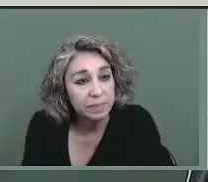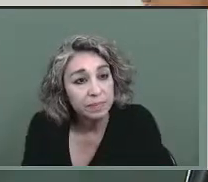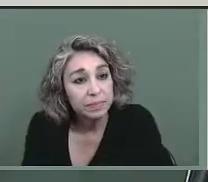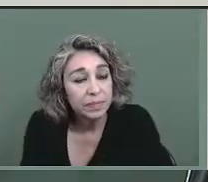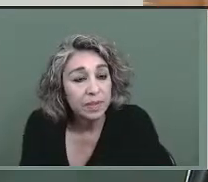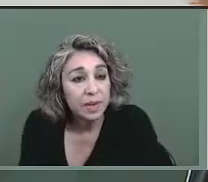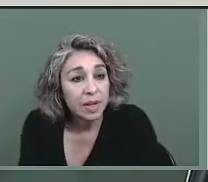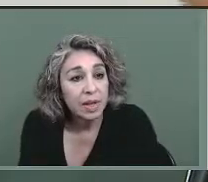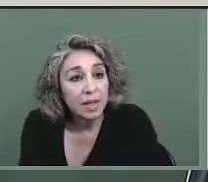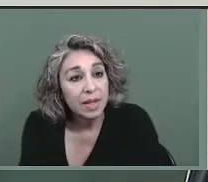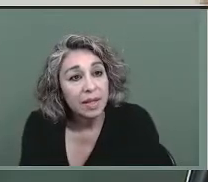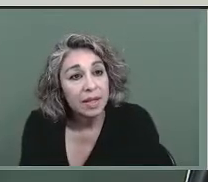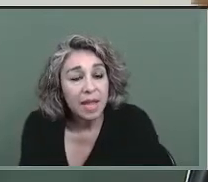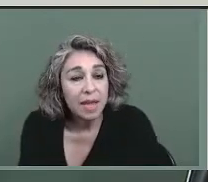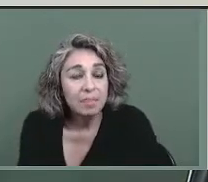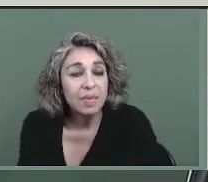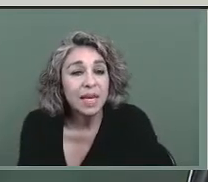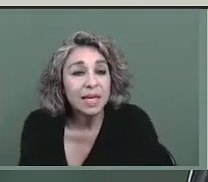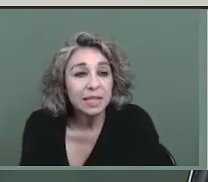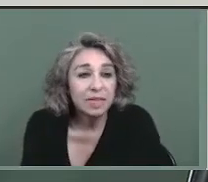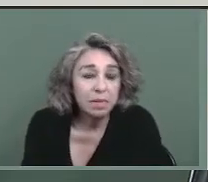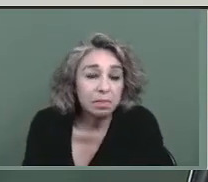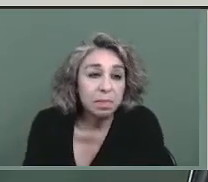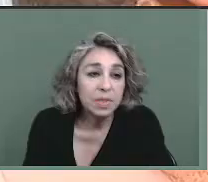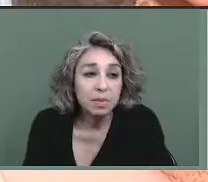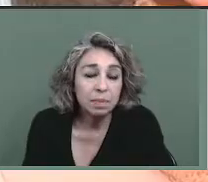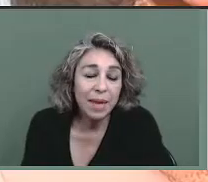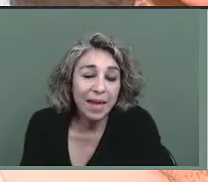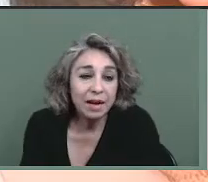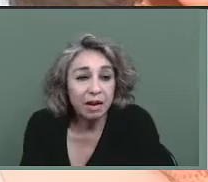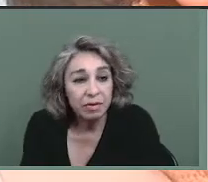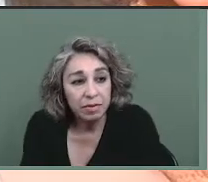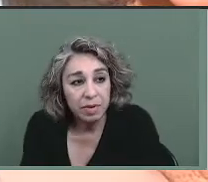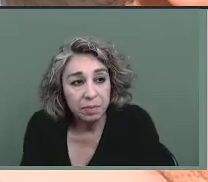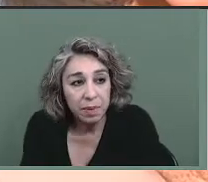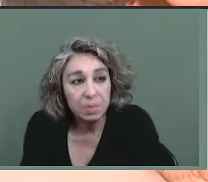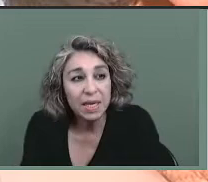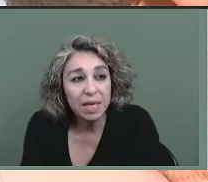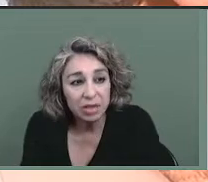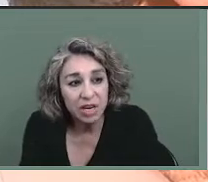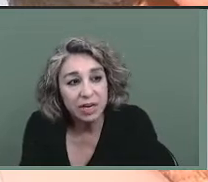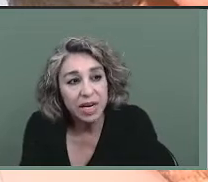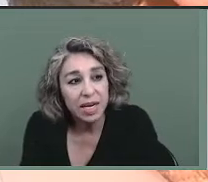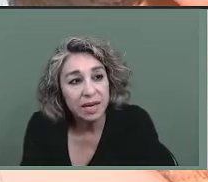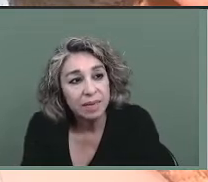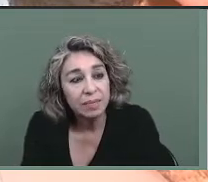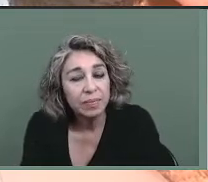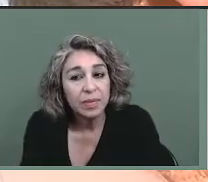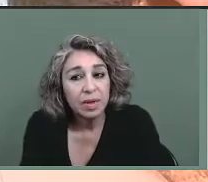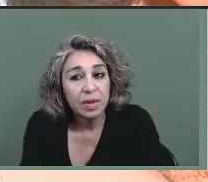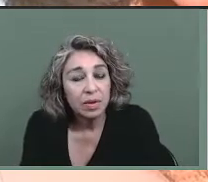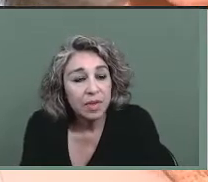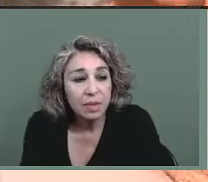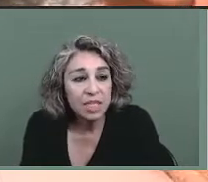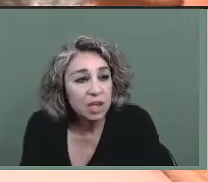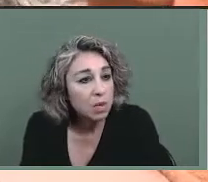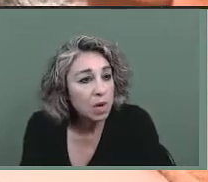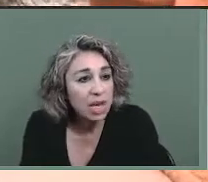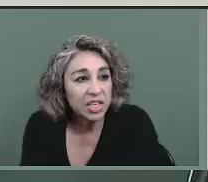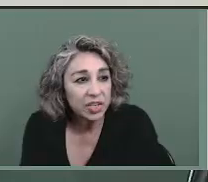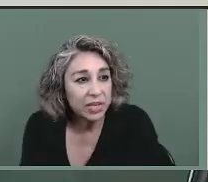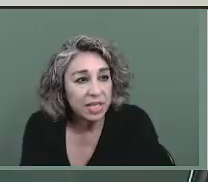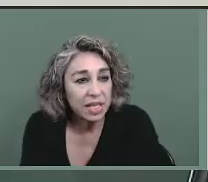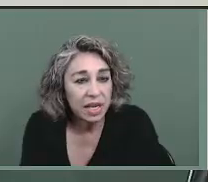corruption. And because of the plan of Republican austerity, that means no